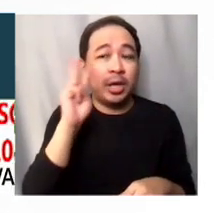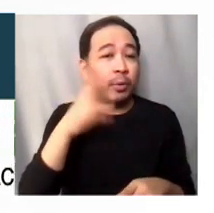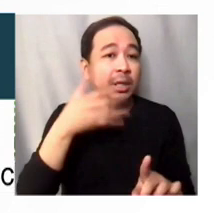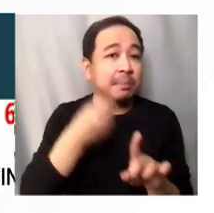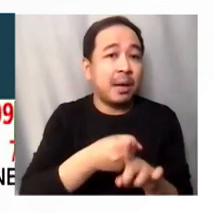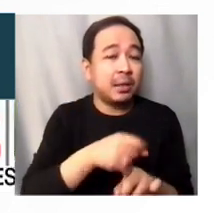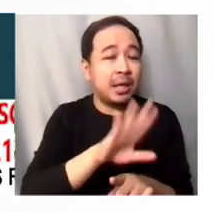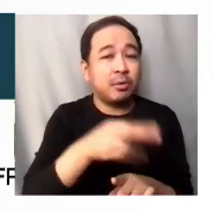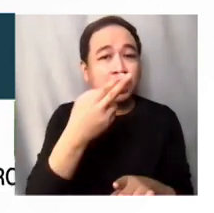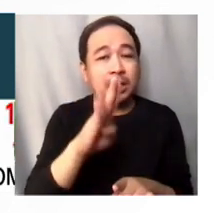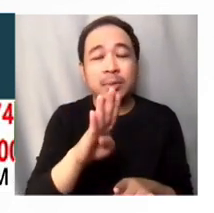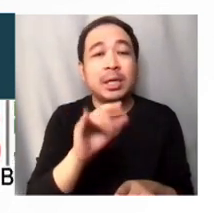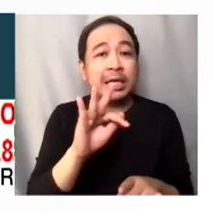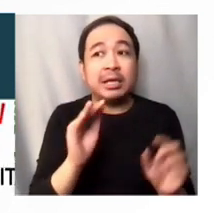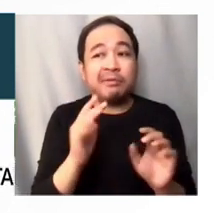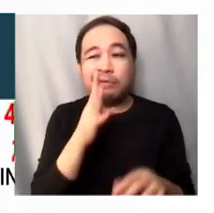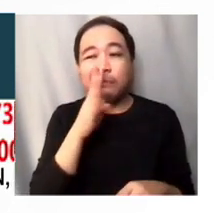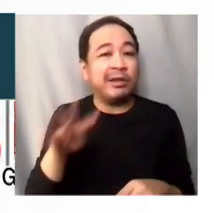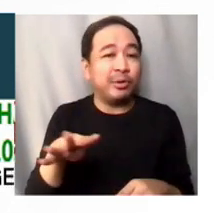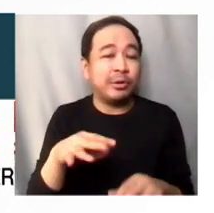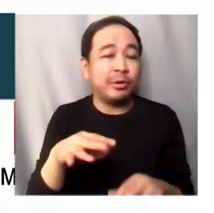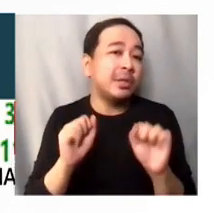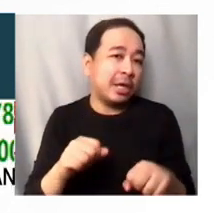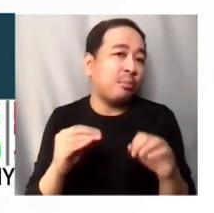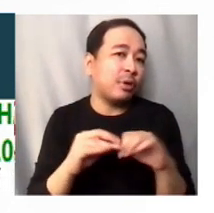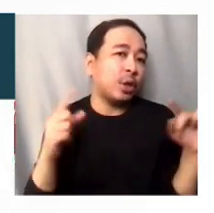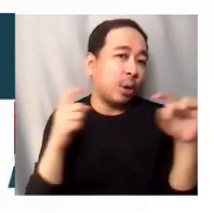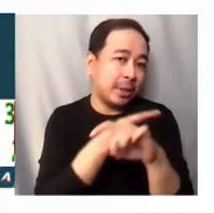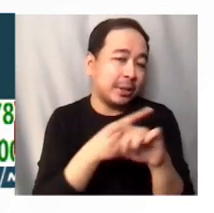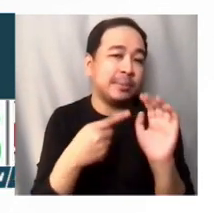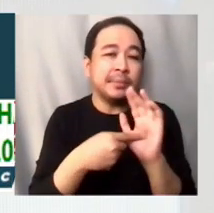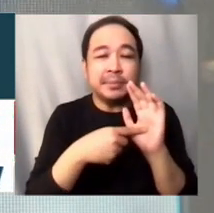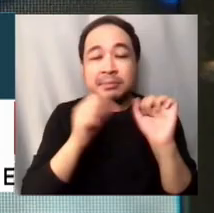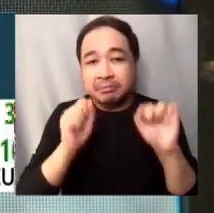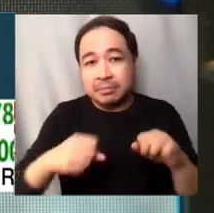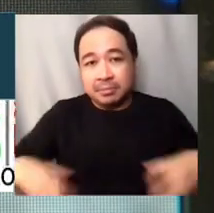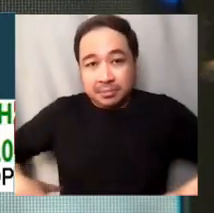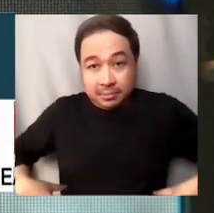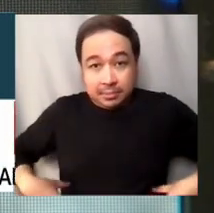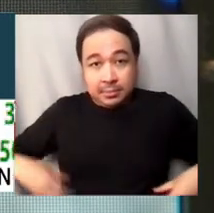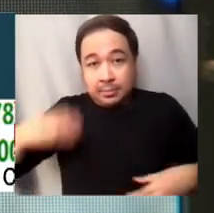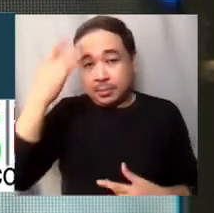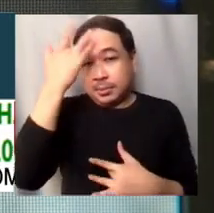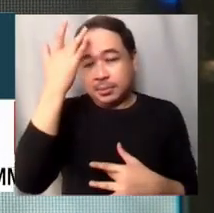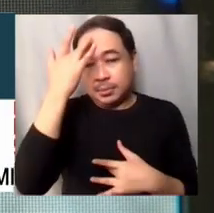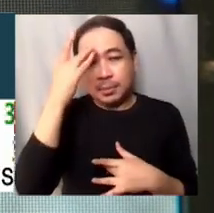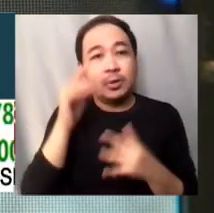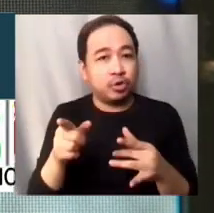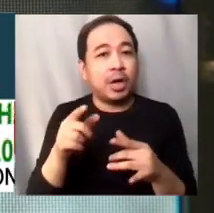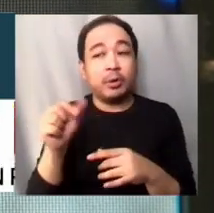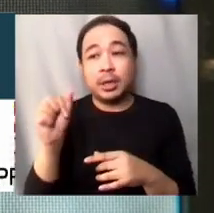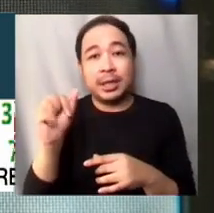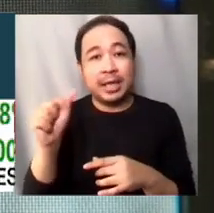that if left unmanaged, can lead to complications such as chronic kidney disease. Aside from the Sanofi partnership,